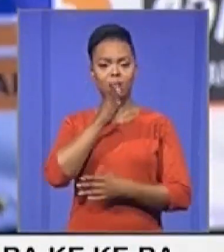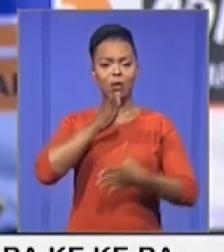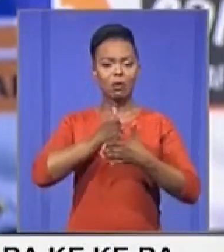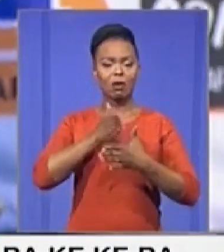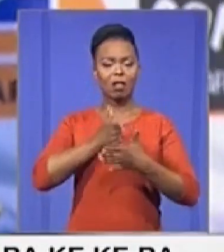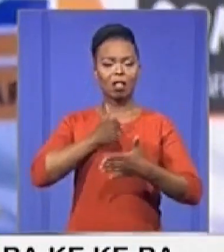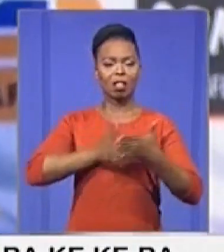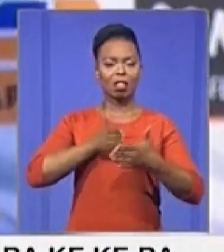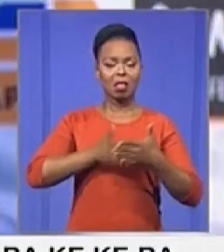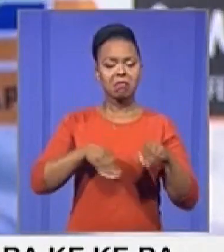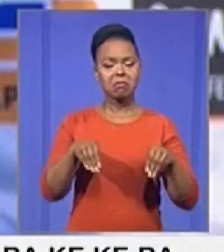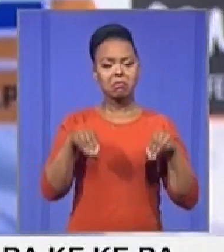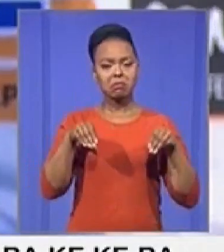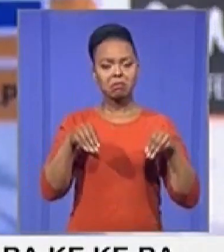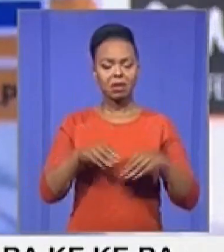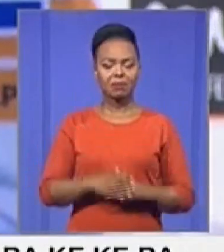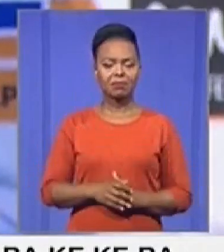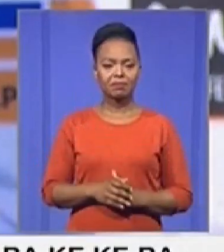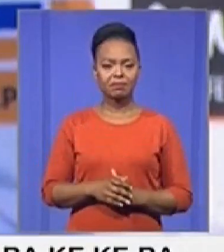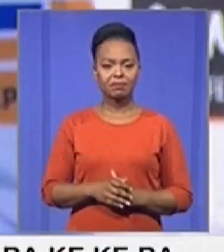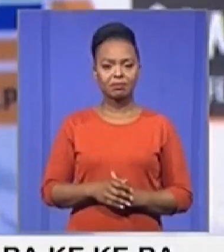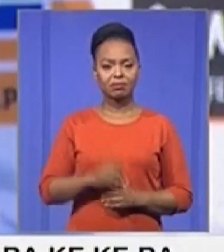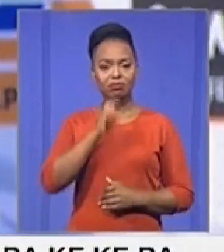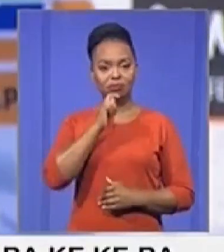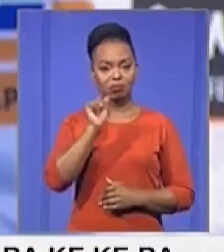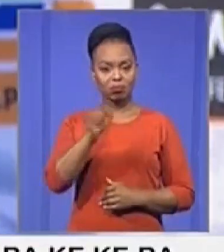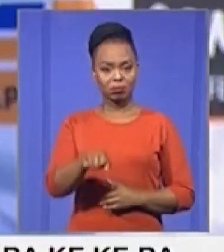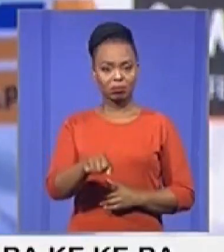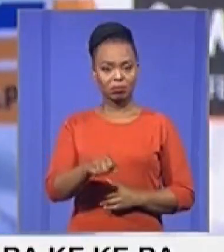tiro. A ke re go bjalo.